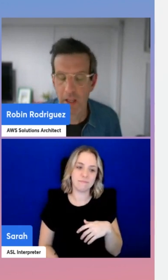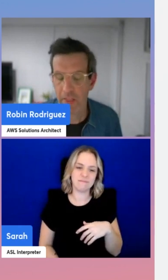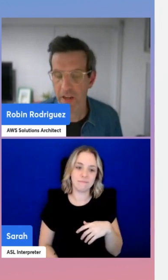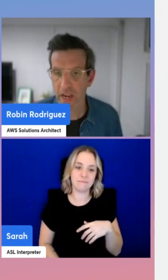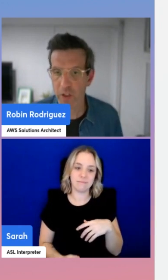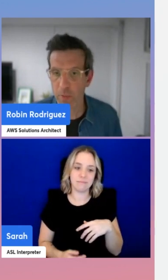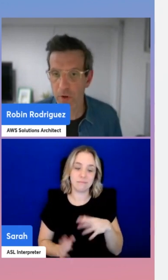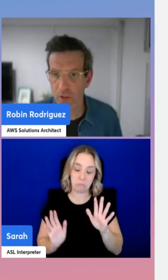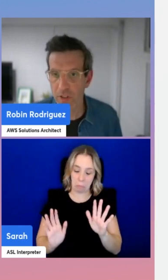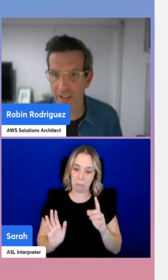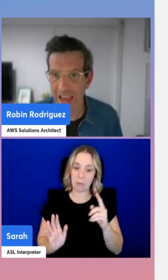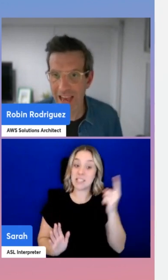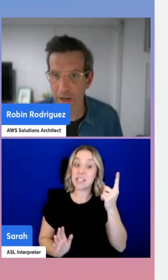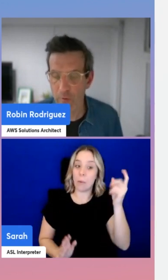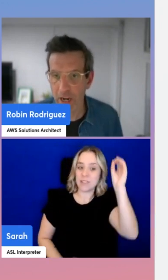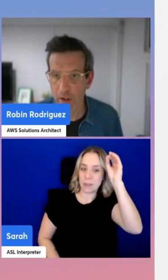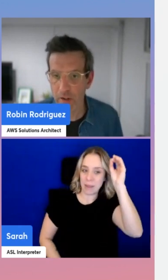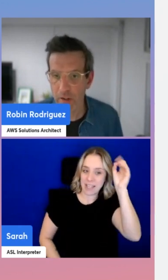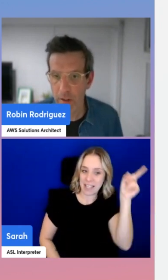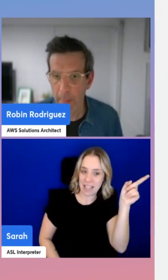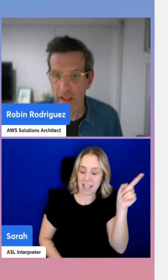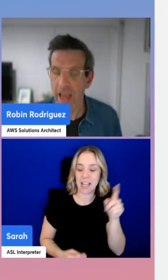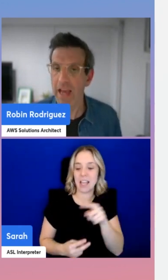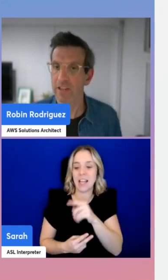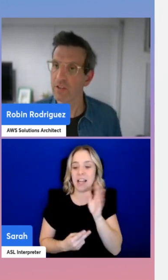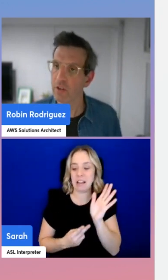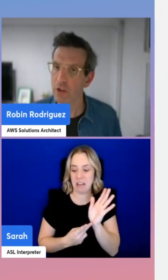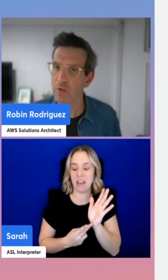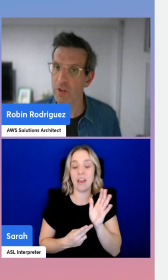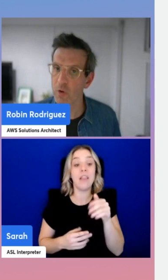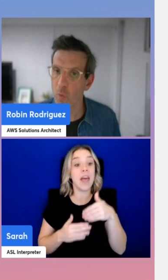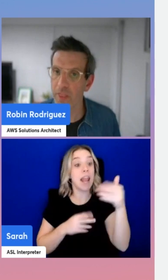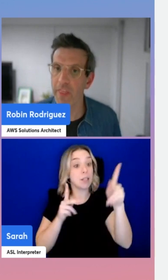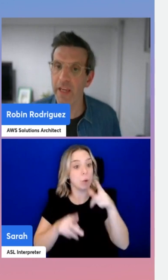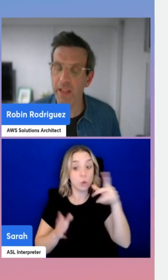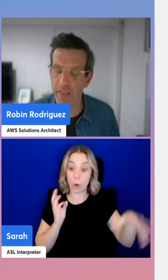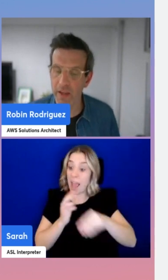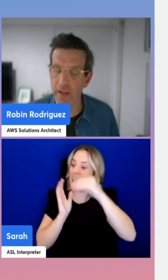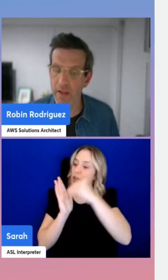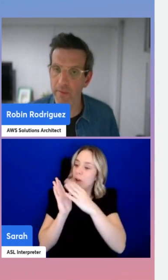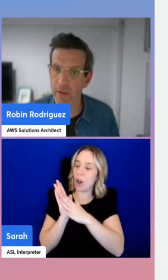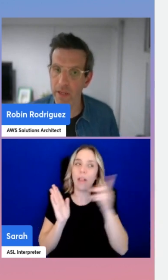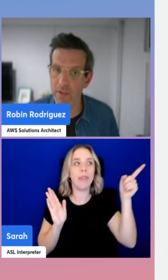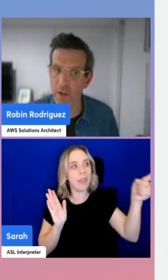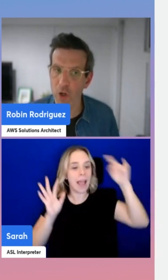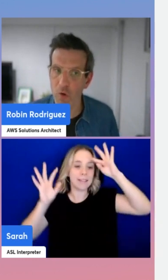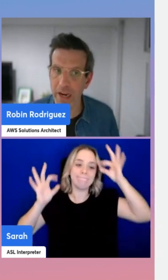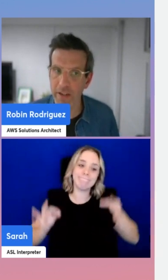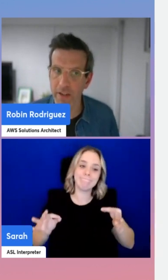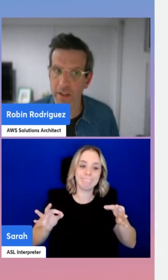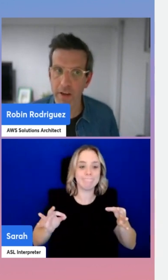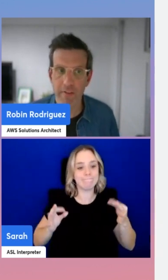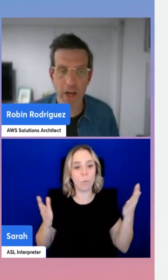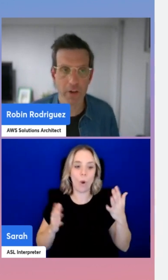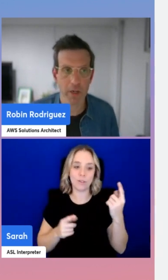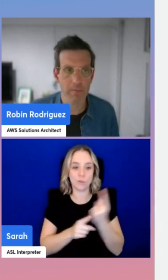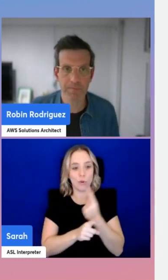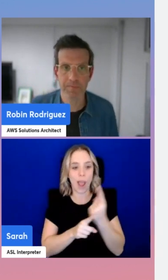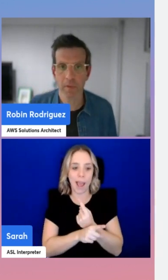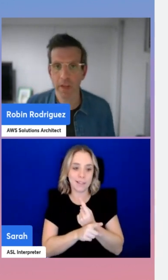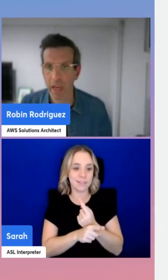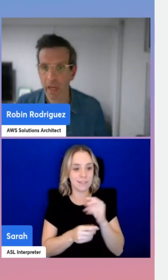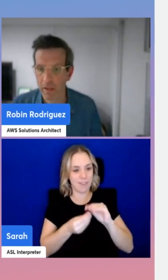opinion. The next person to add a record has chosen what they think is the correct